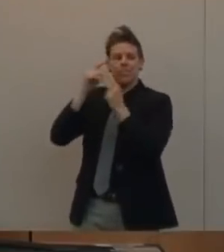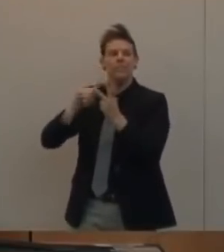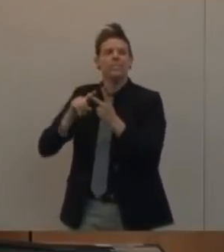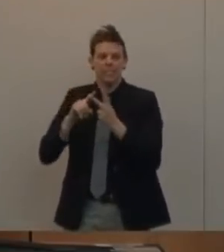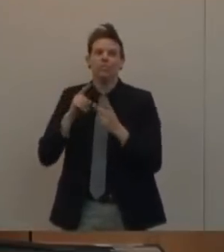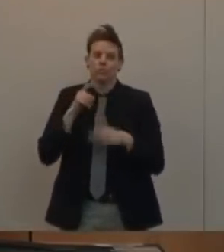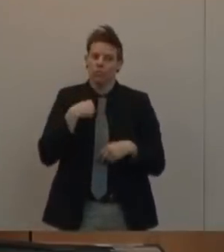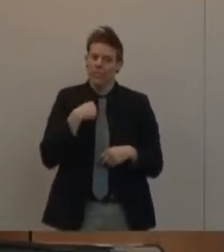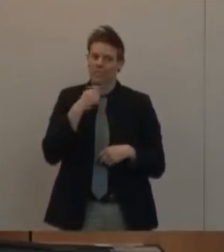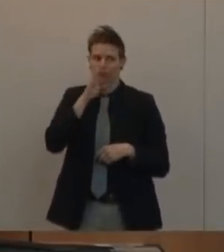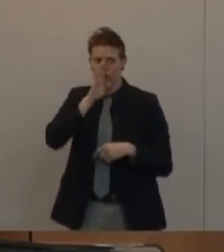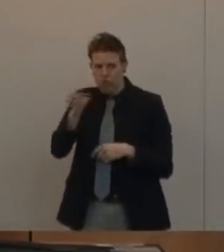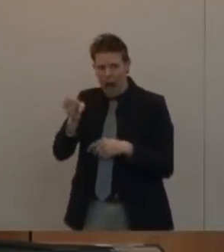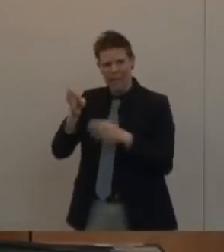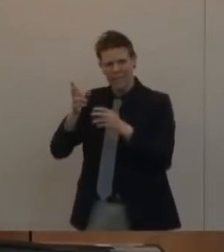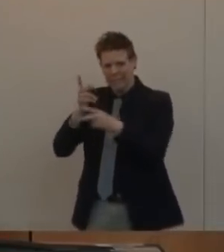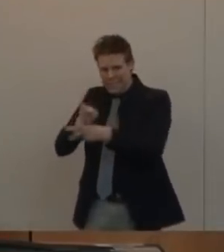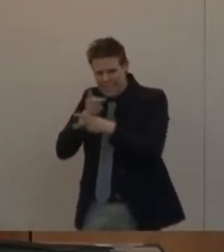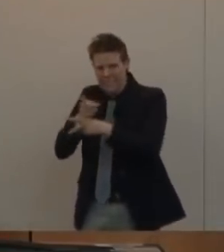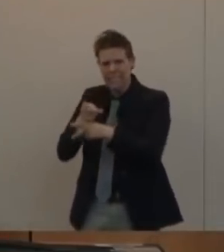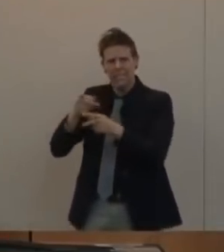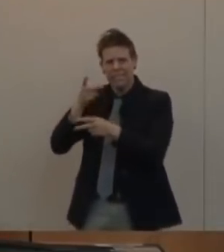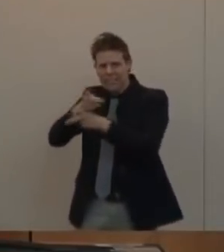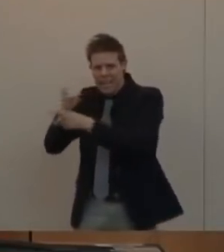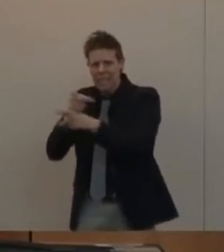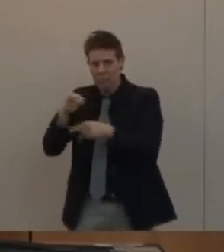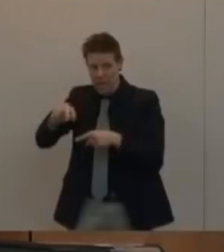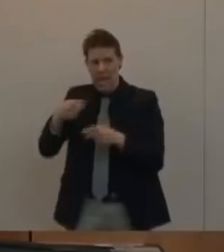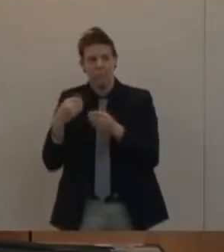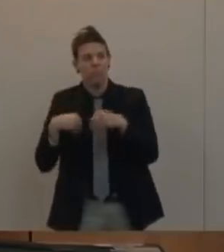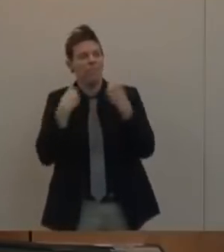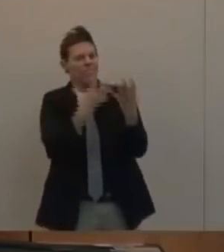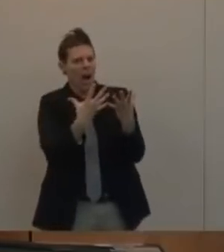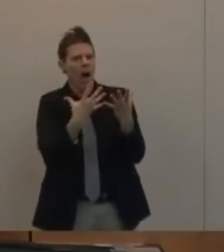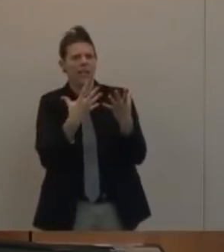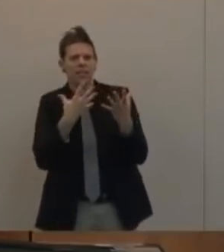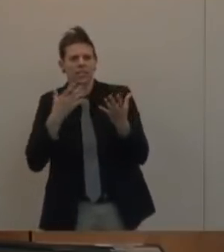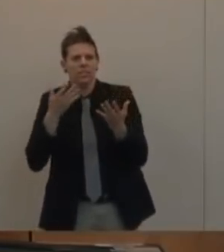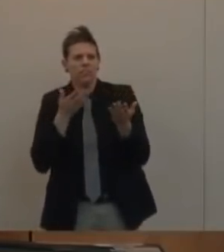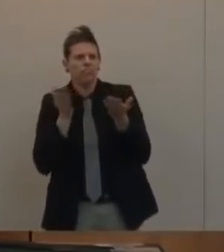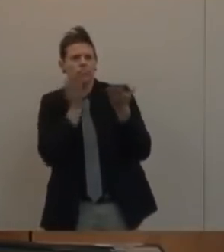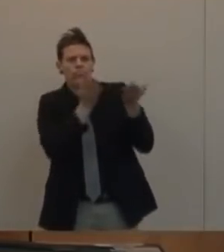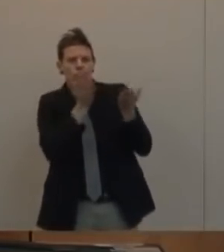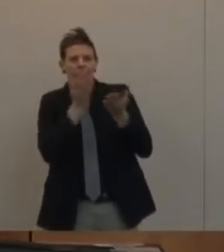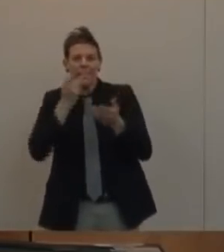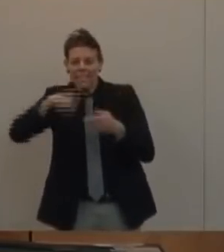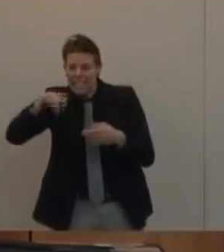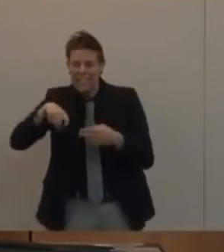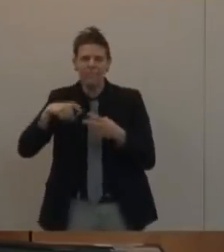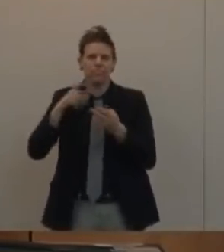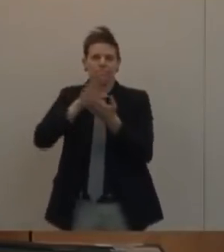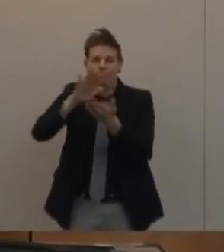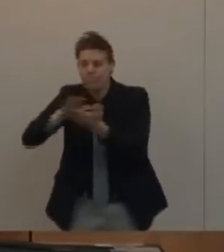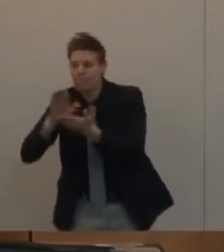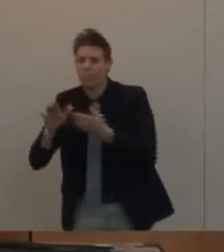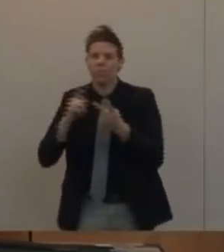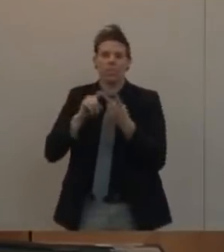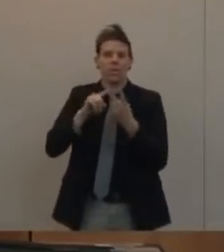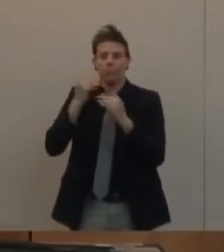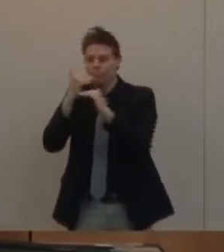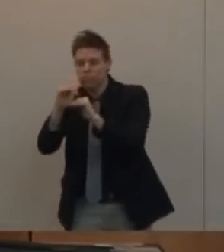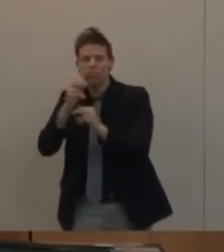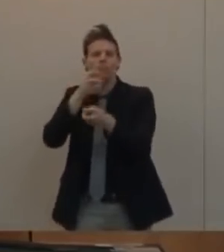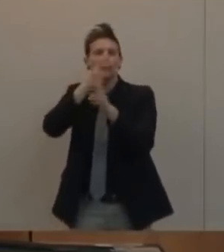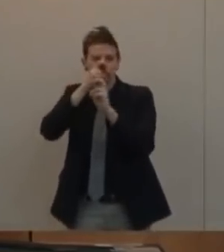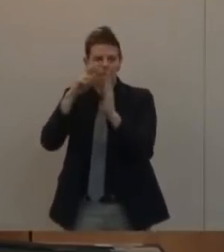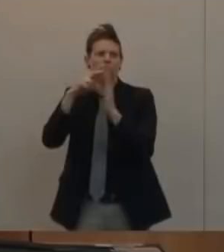direct care and getting deliveries of necessary supplies to provide safe, quality 24-hour care. So all